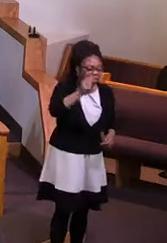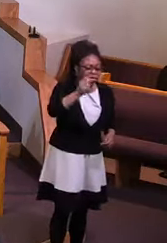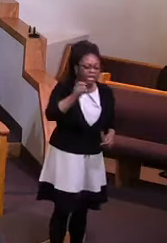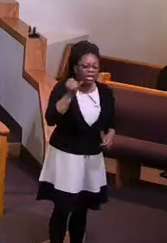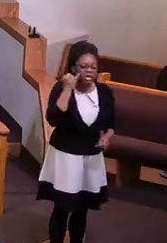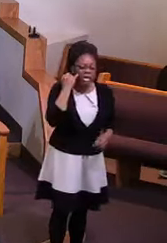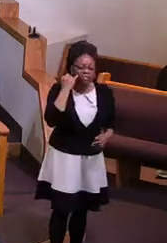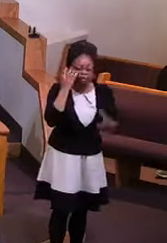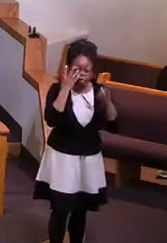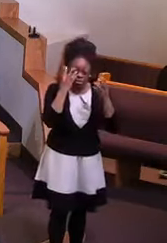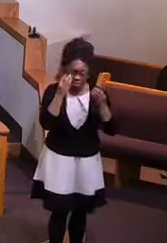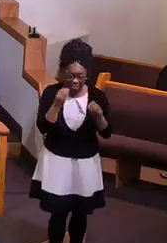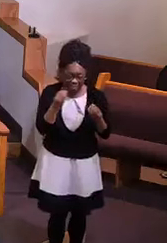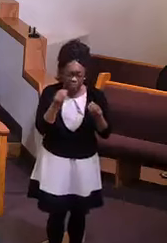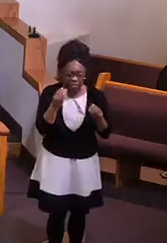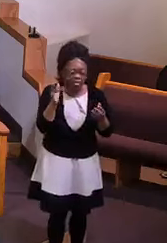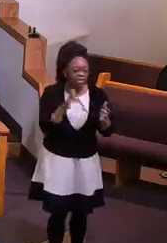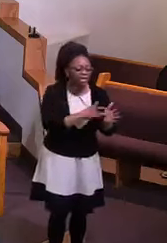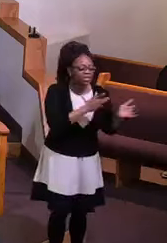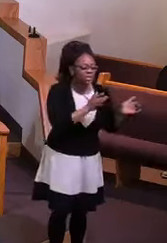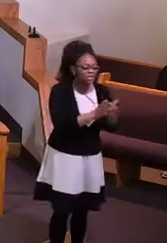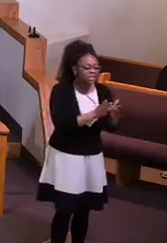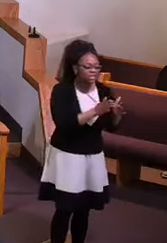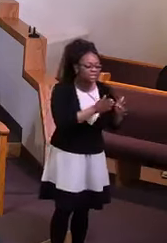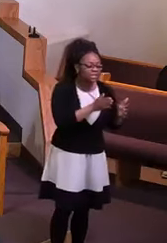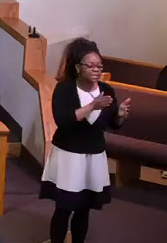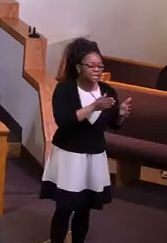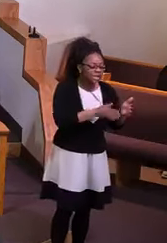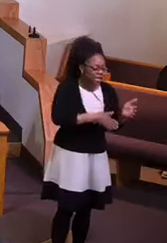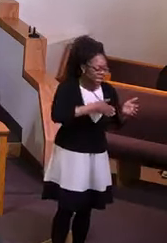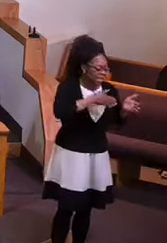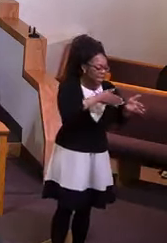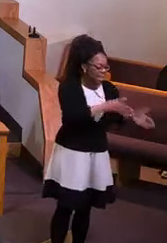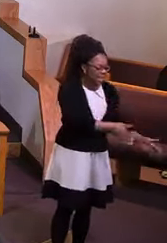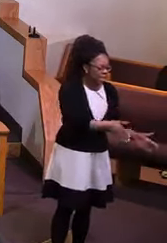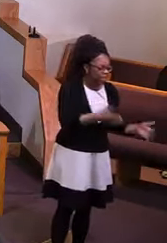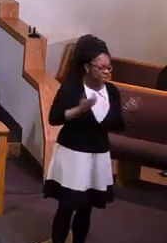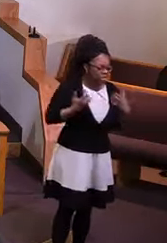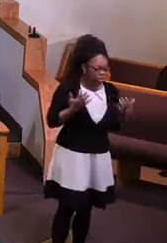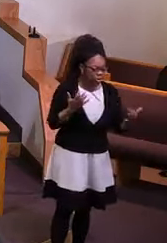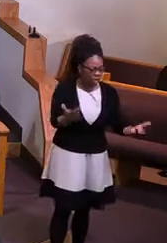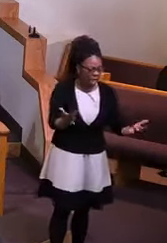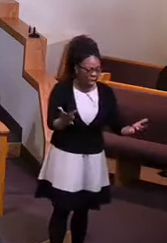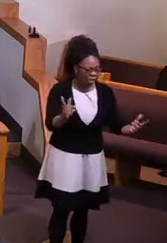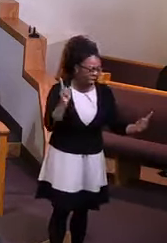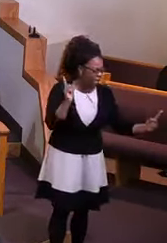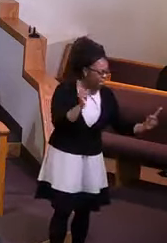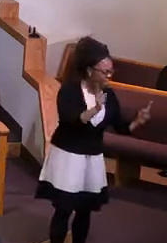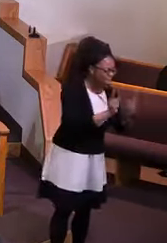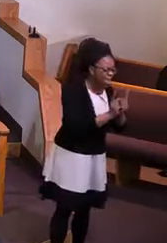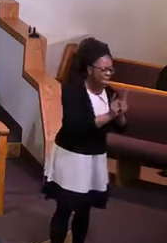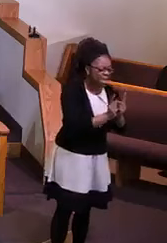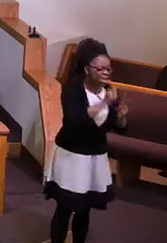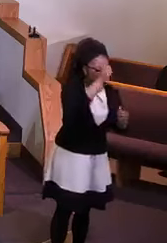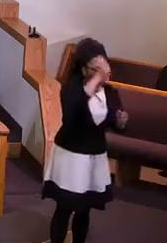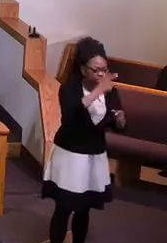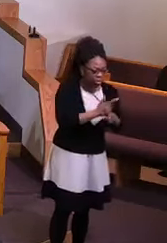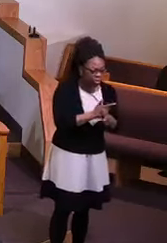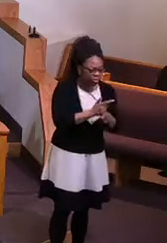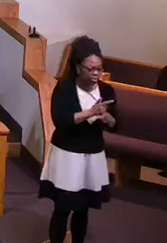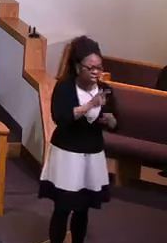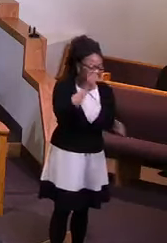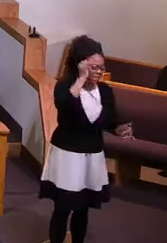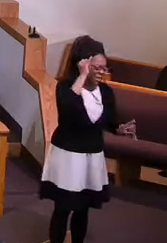agree on this, Jesus left the crowd to come to this brother. In the last